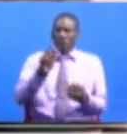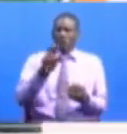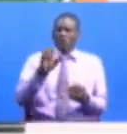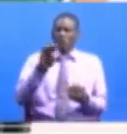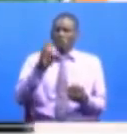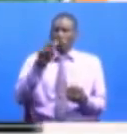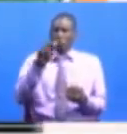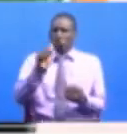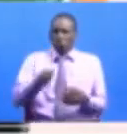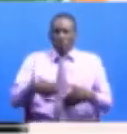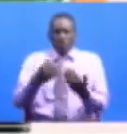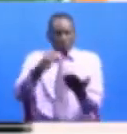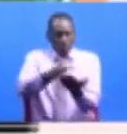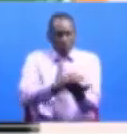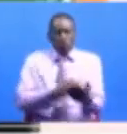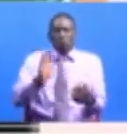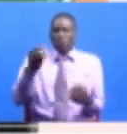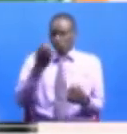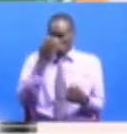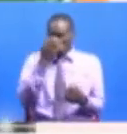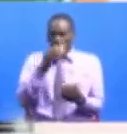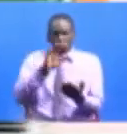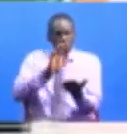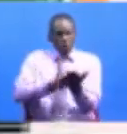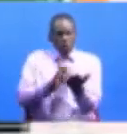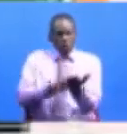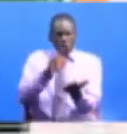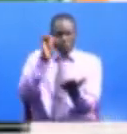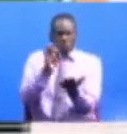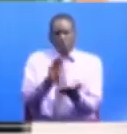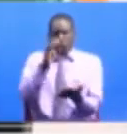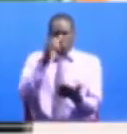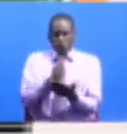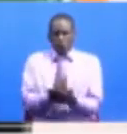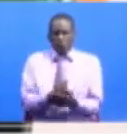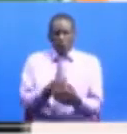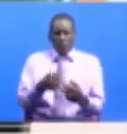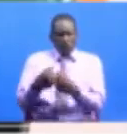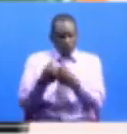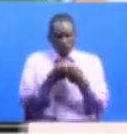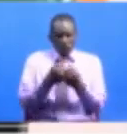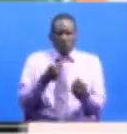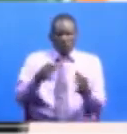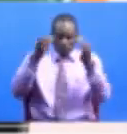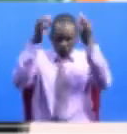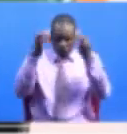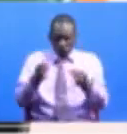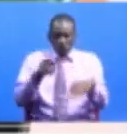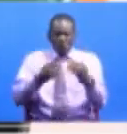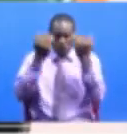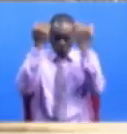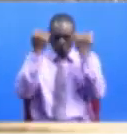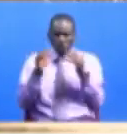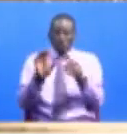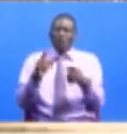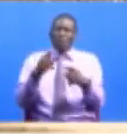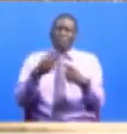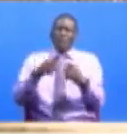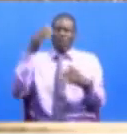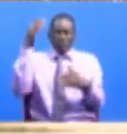President William Ruto recommending Chitembwe's removal. He challenged the decision in court, but it is the end of the road for